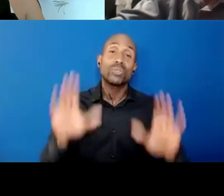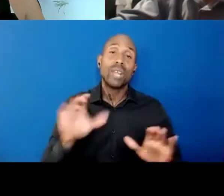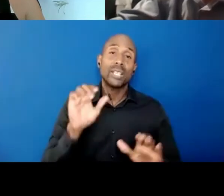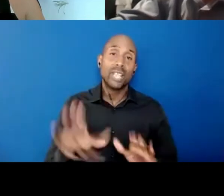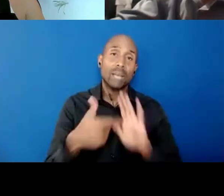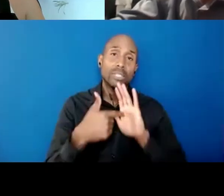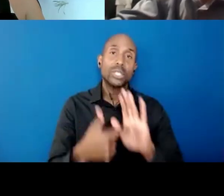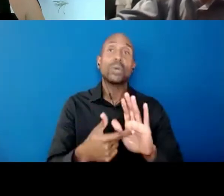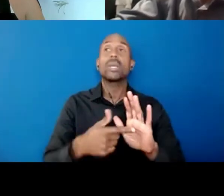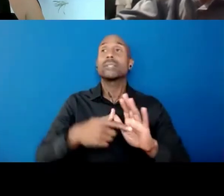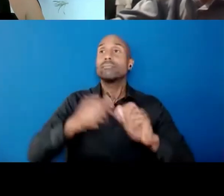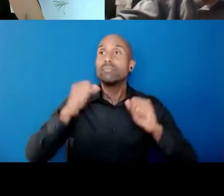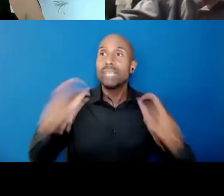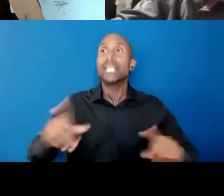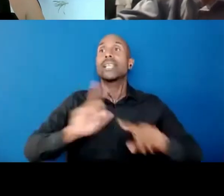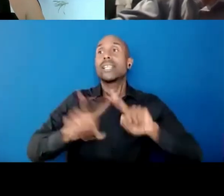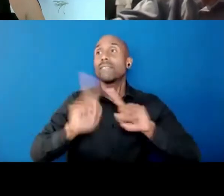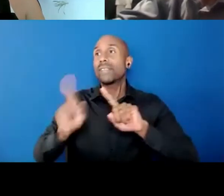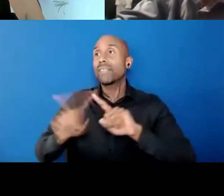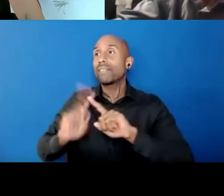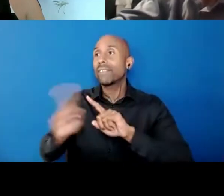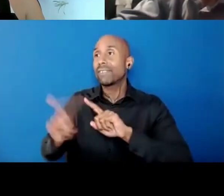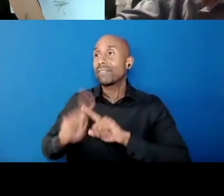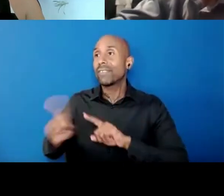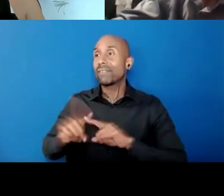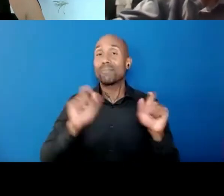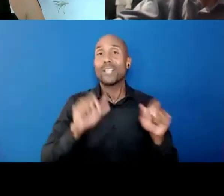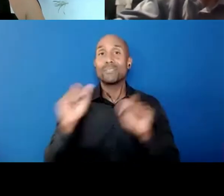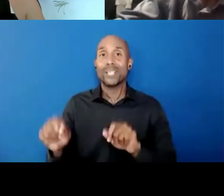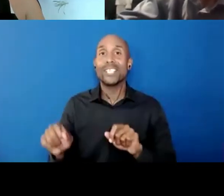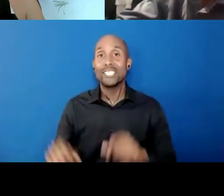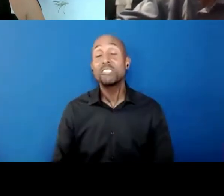variety of possibilities to the audience.